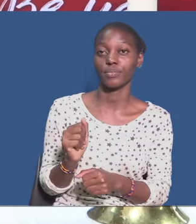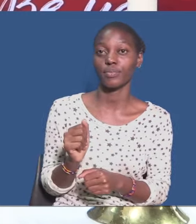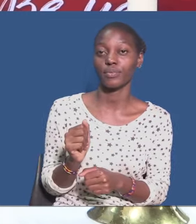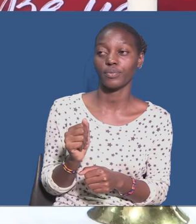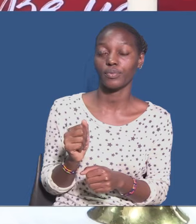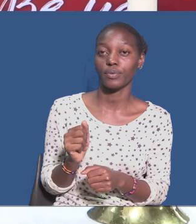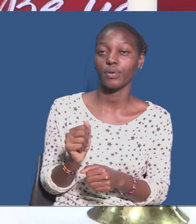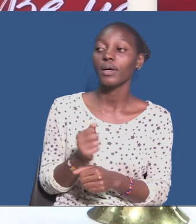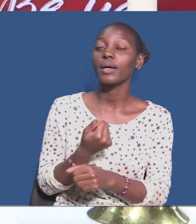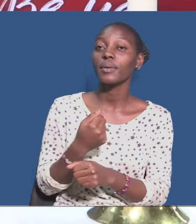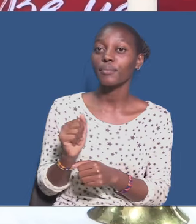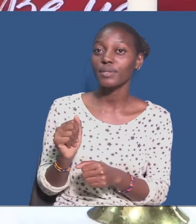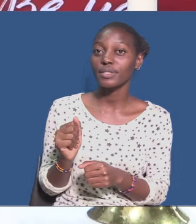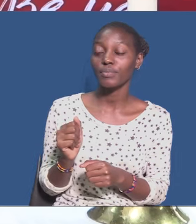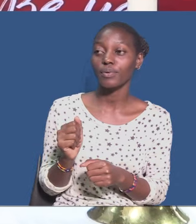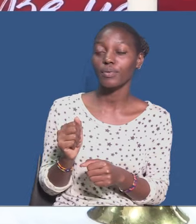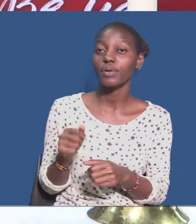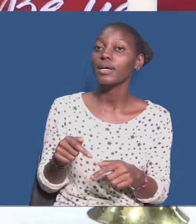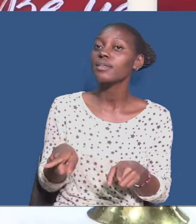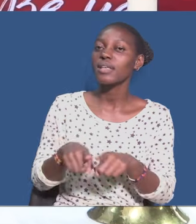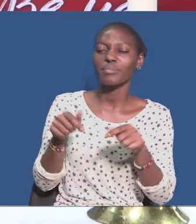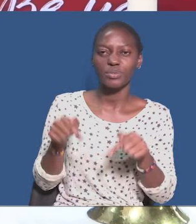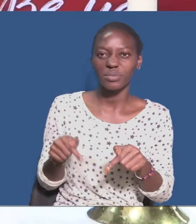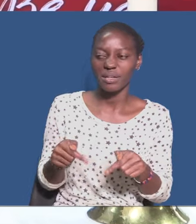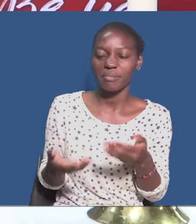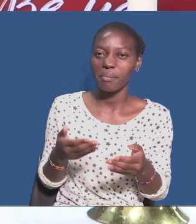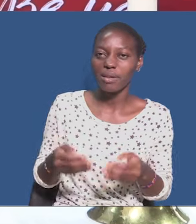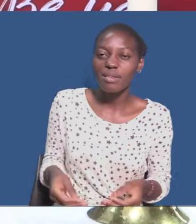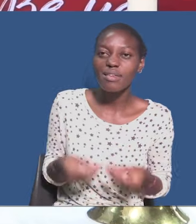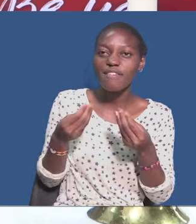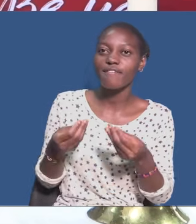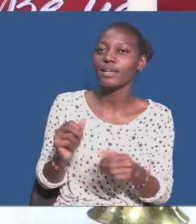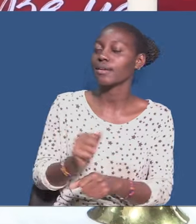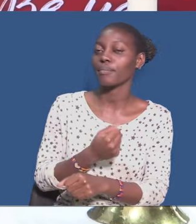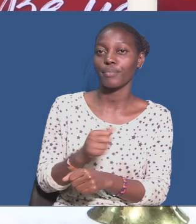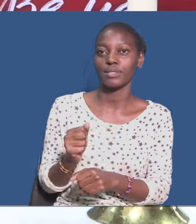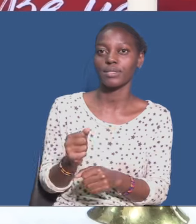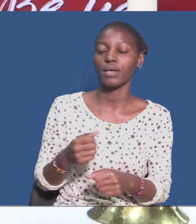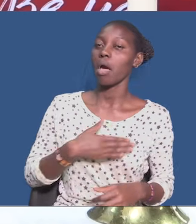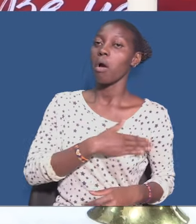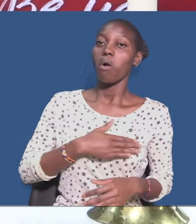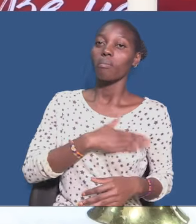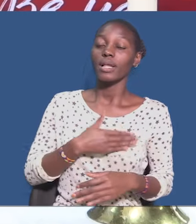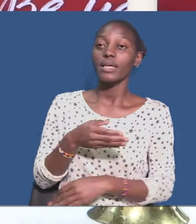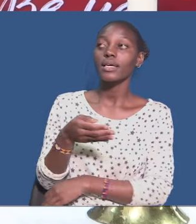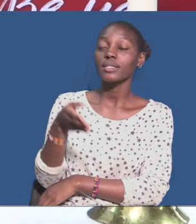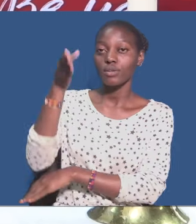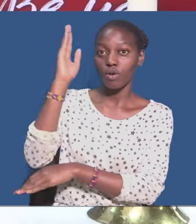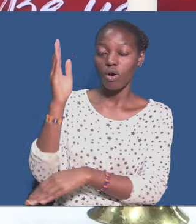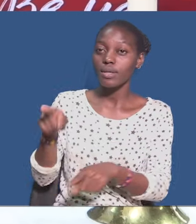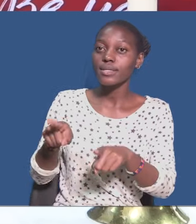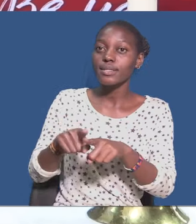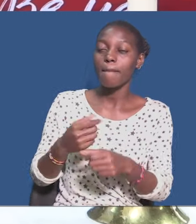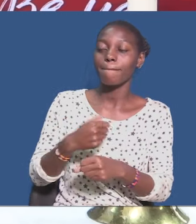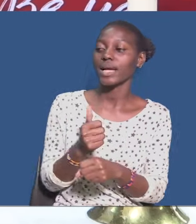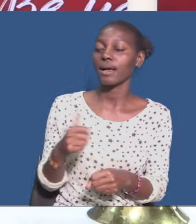even cannot, even today, if it was given, cannot please God and make anyone right